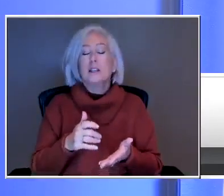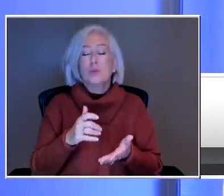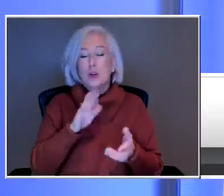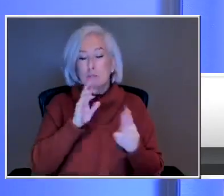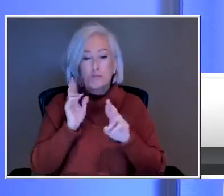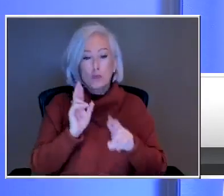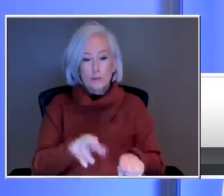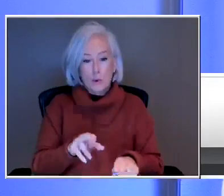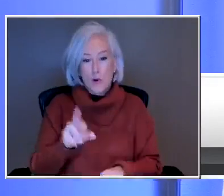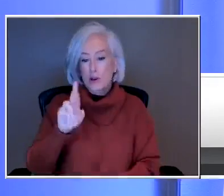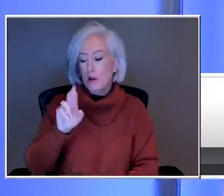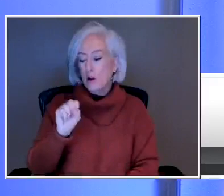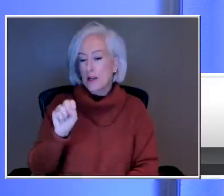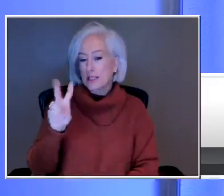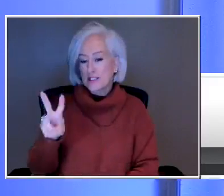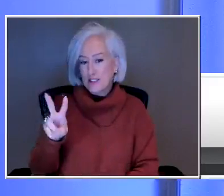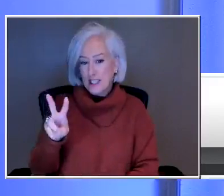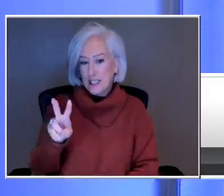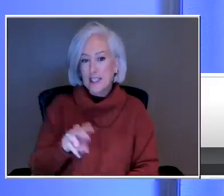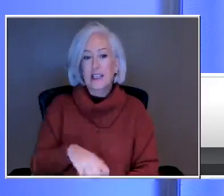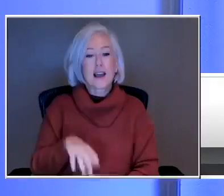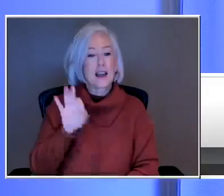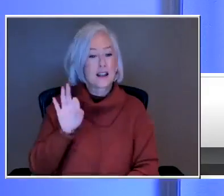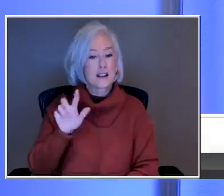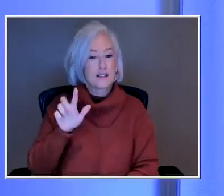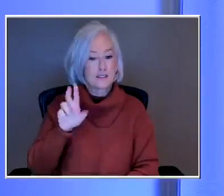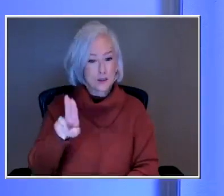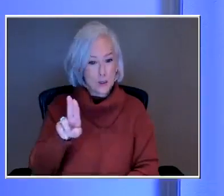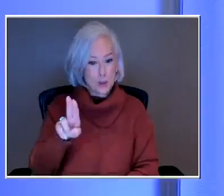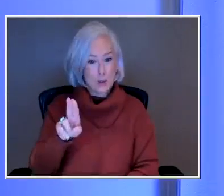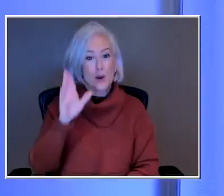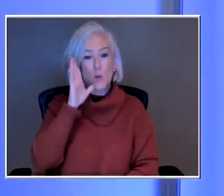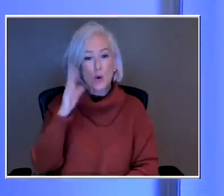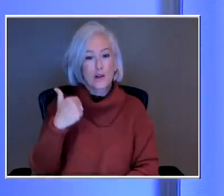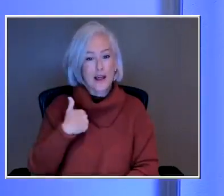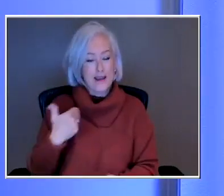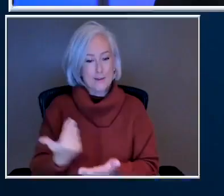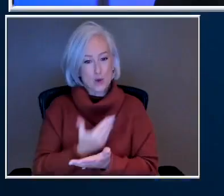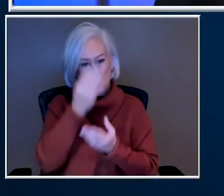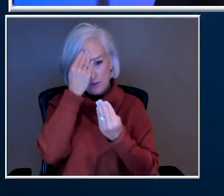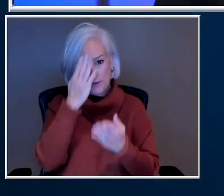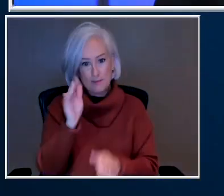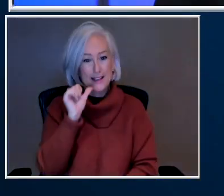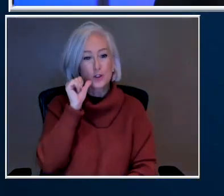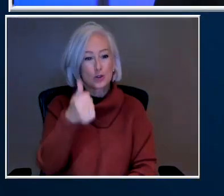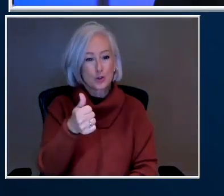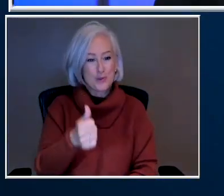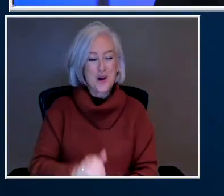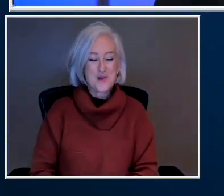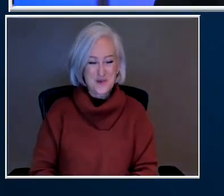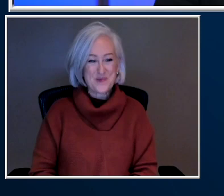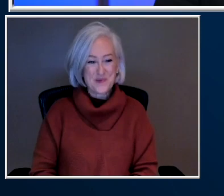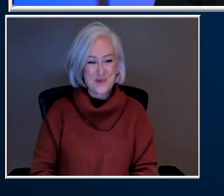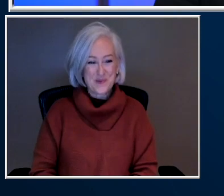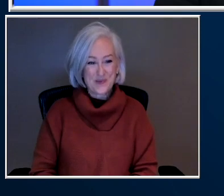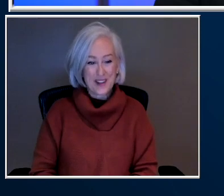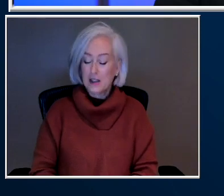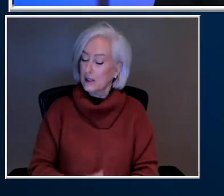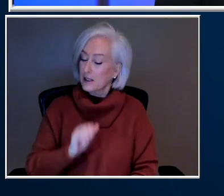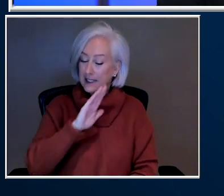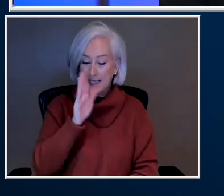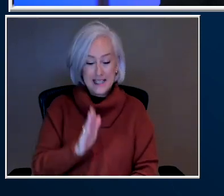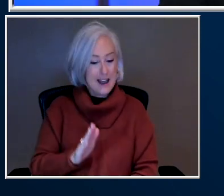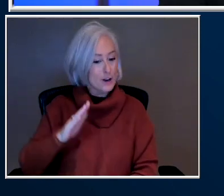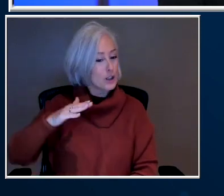new data here probably for tomorrow's show as well. All right, we know it's not too late to get your COVID or flu shot. It never is.